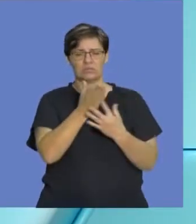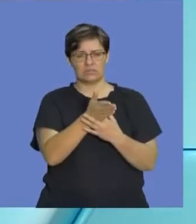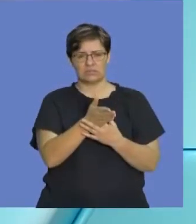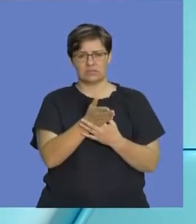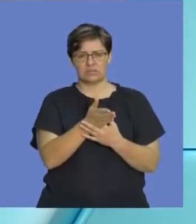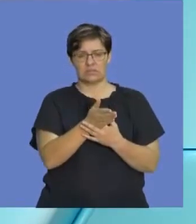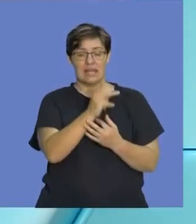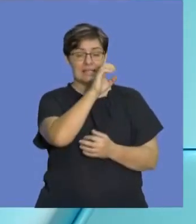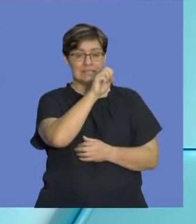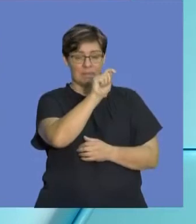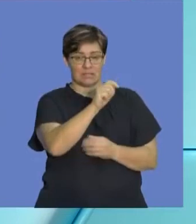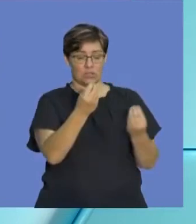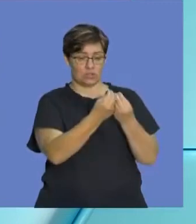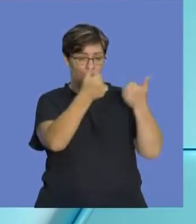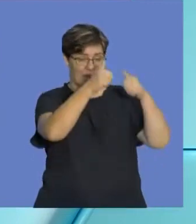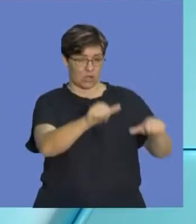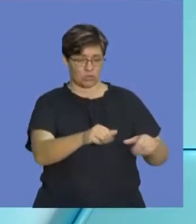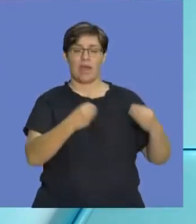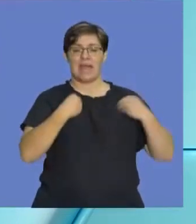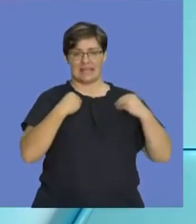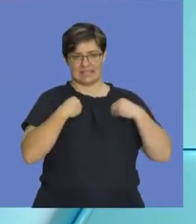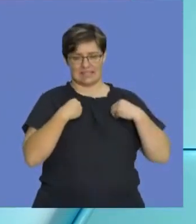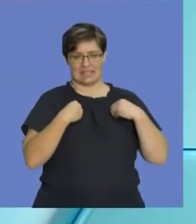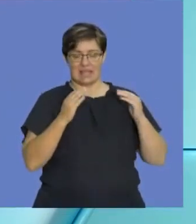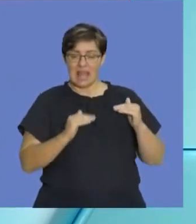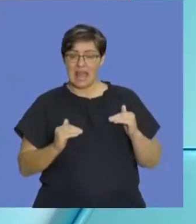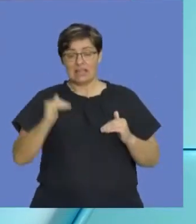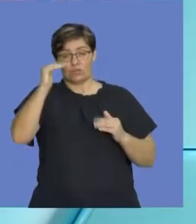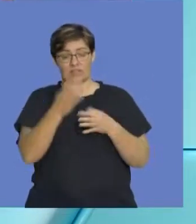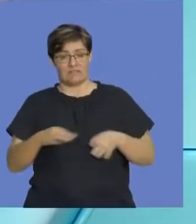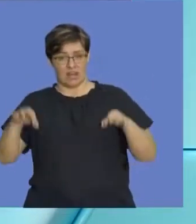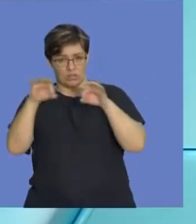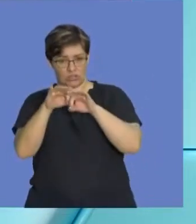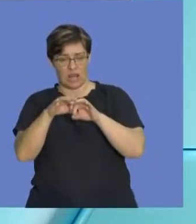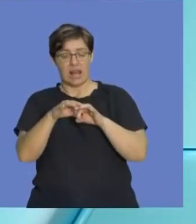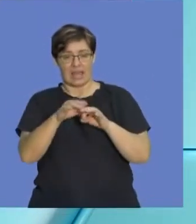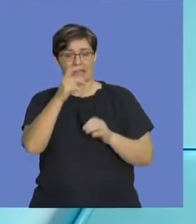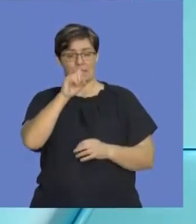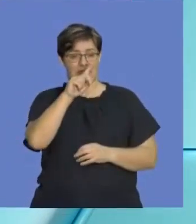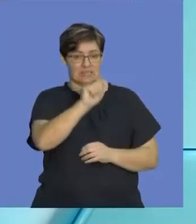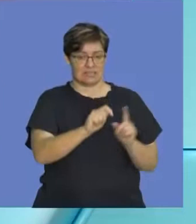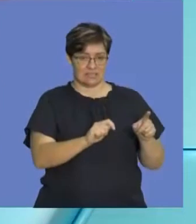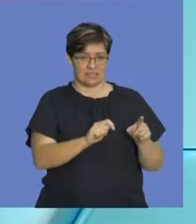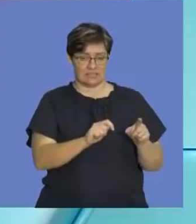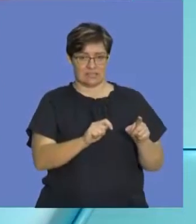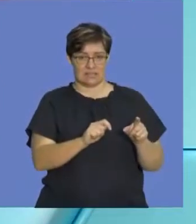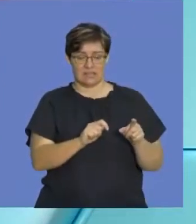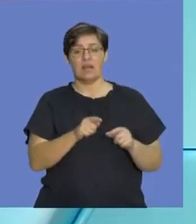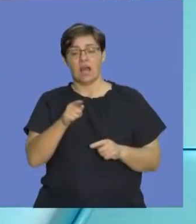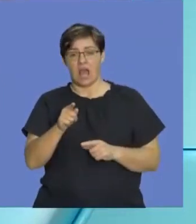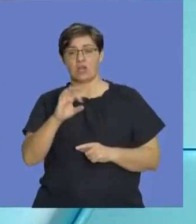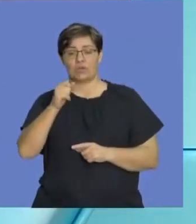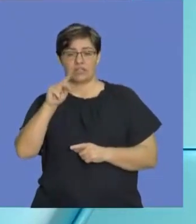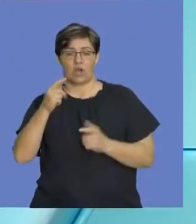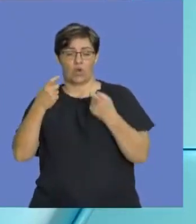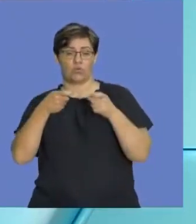You're debiting your stock account. Why? Asset increasing in value, therefore debited. You're crediting creditors